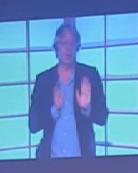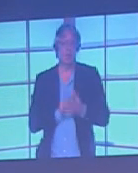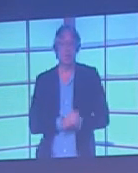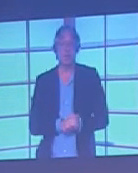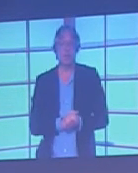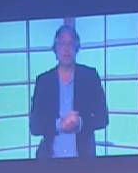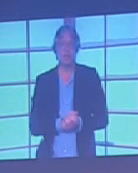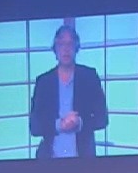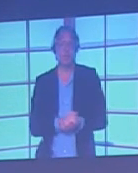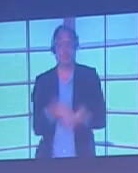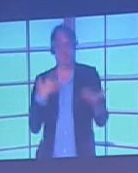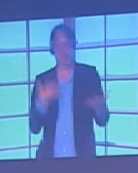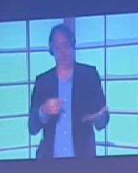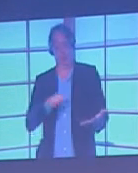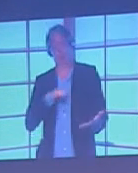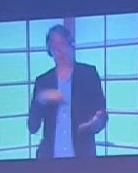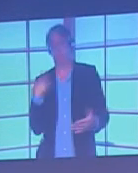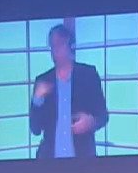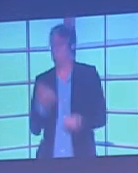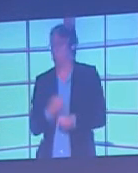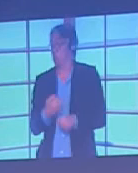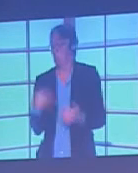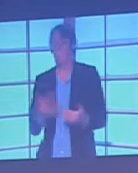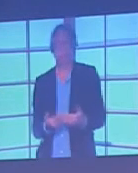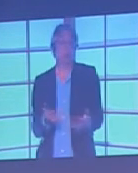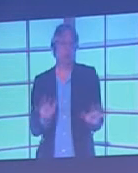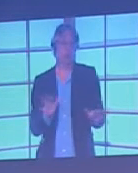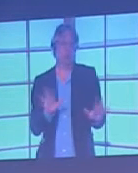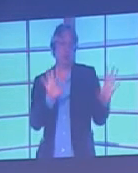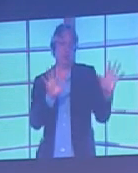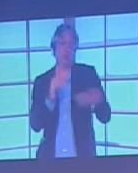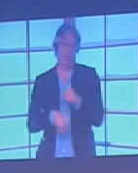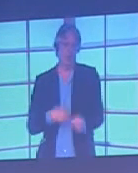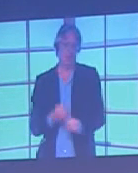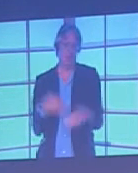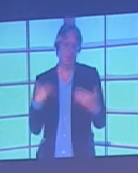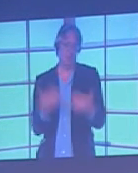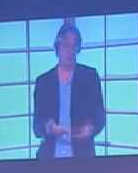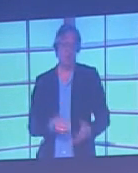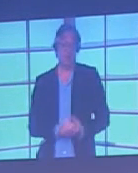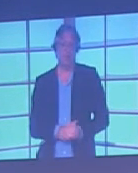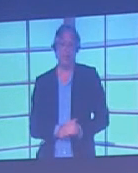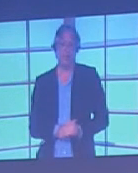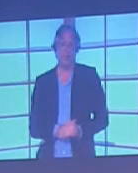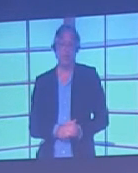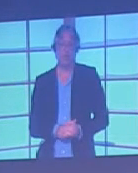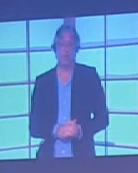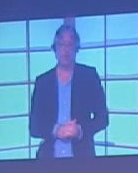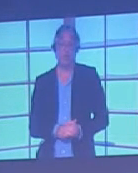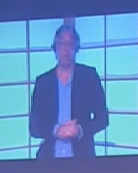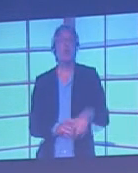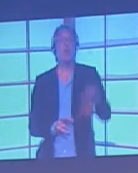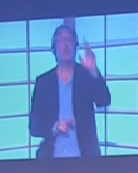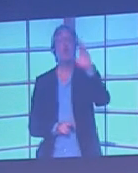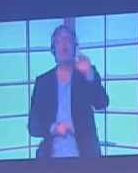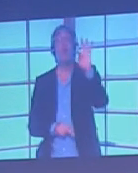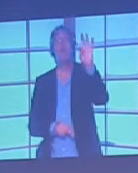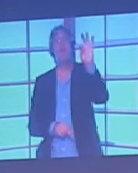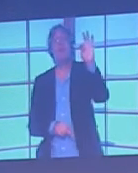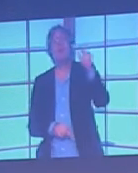this work now for almost 10 years. I have never faced a no from UEFA. They